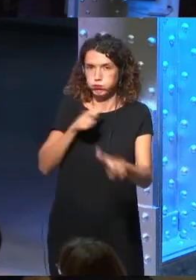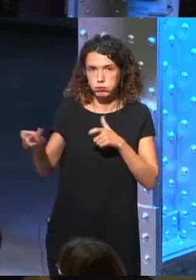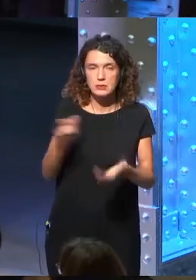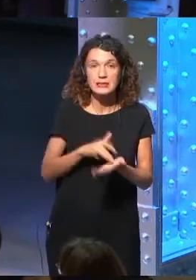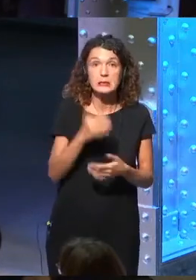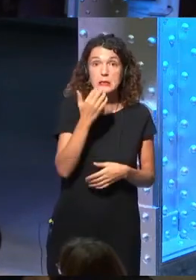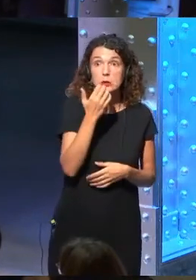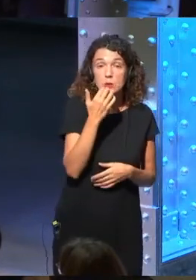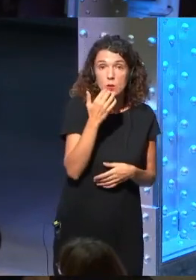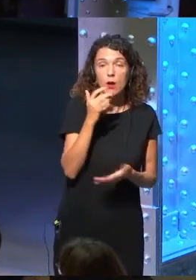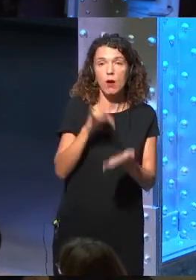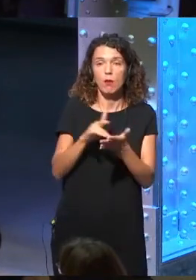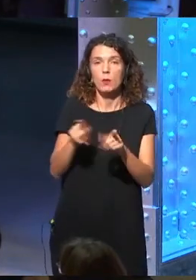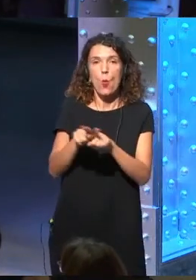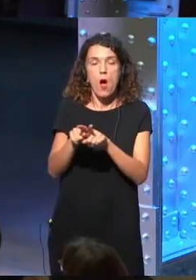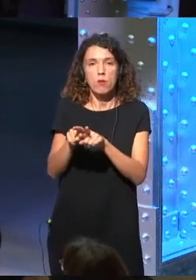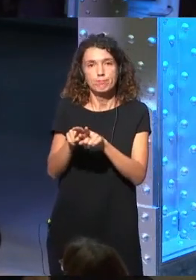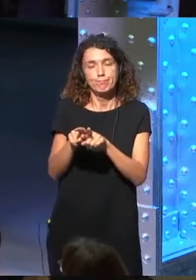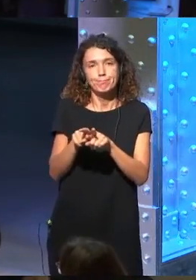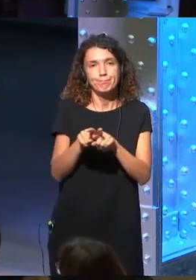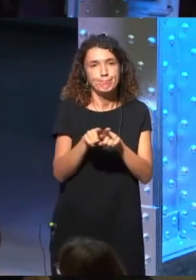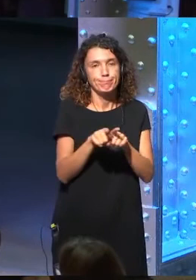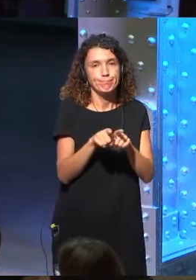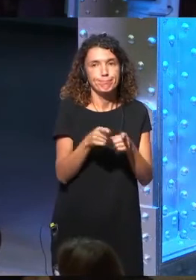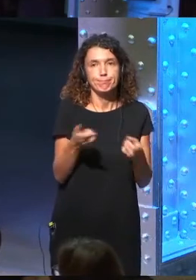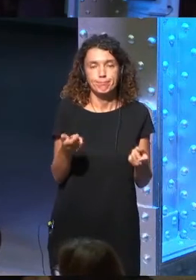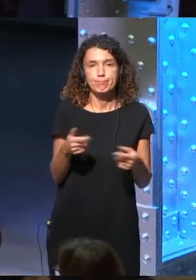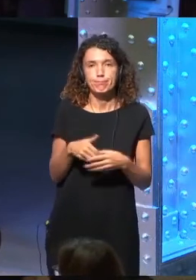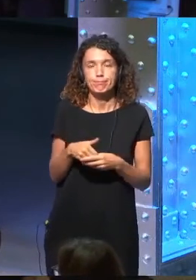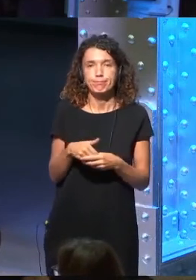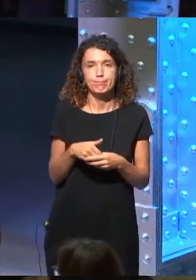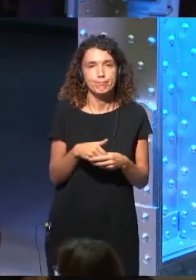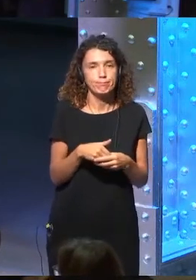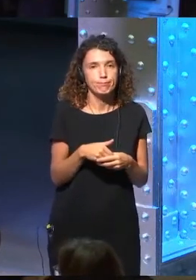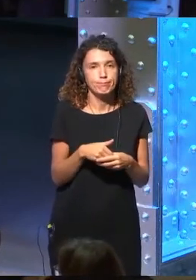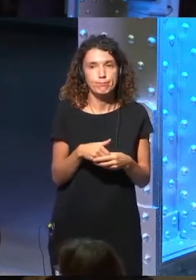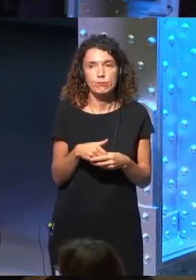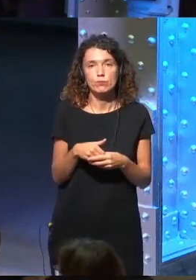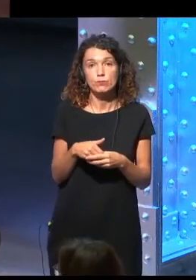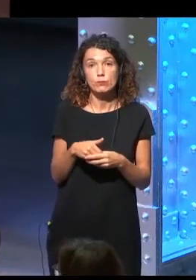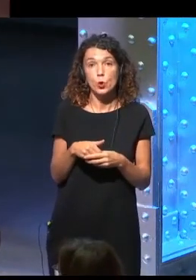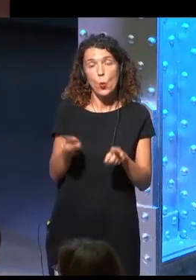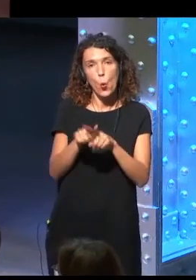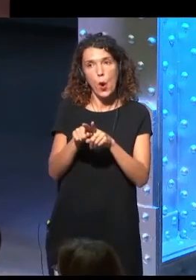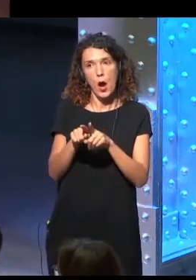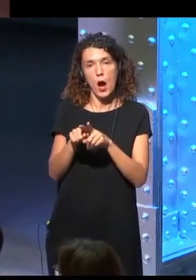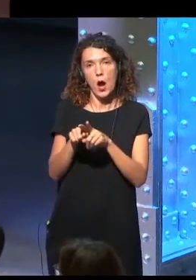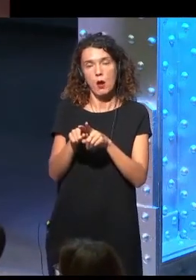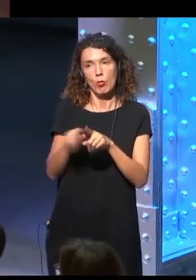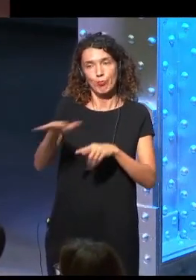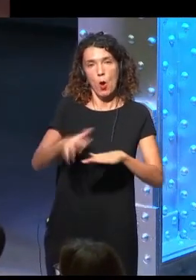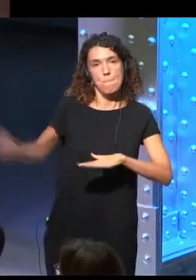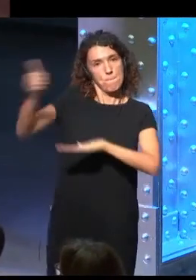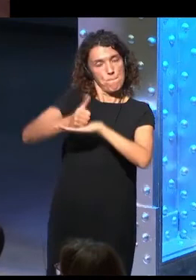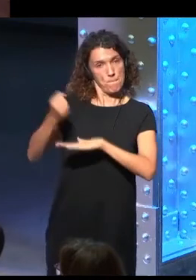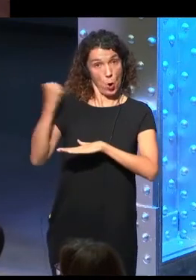crucial nexuses of power at the highest level. There are relatively few countries in the